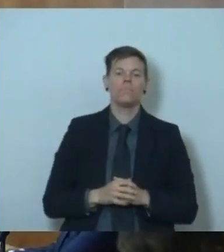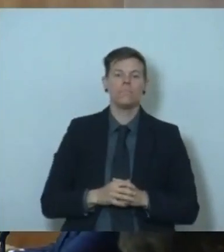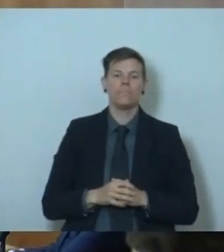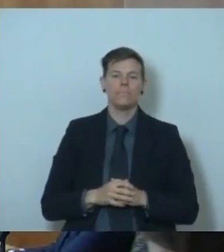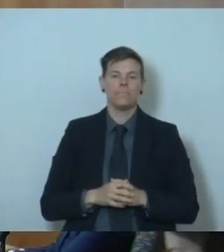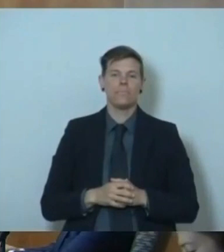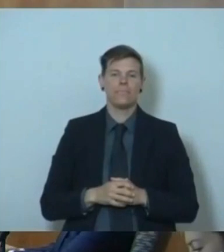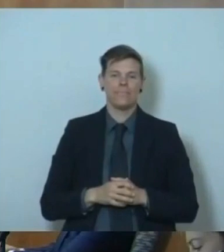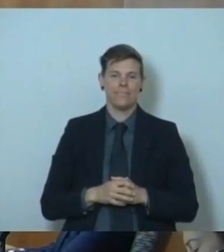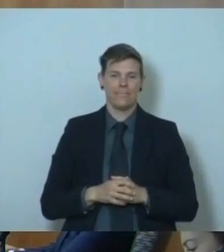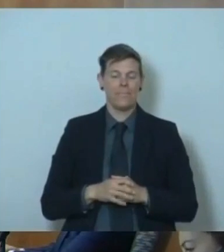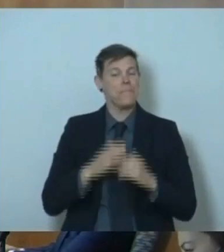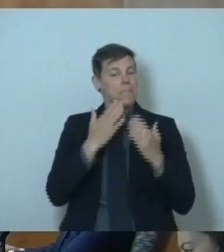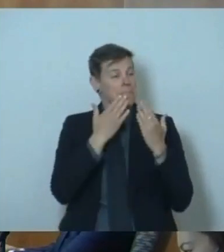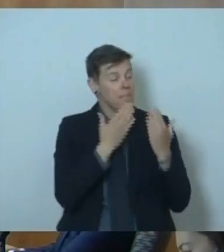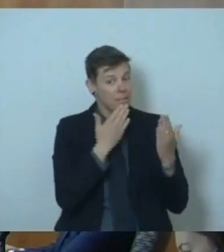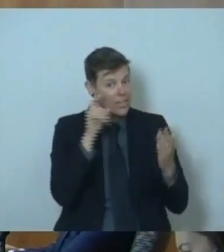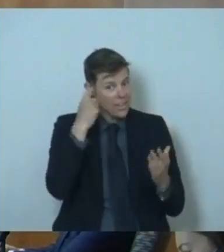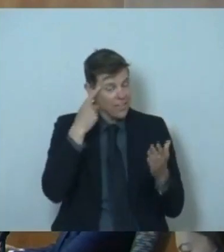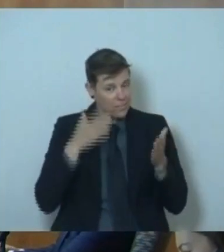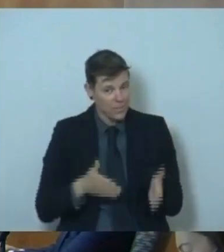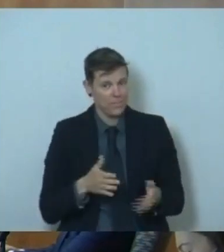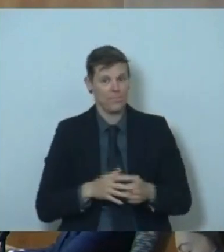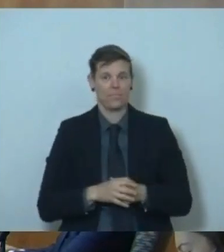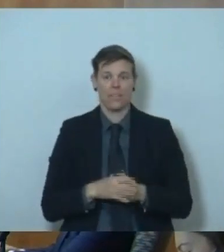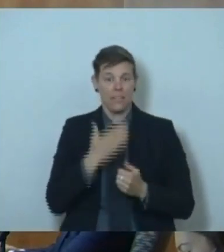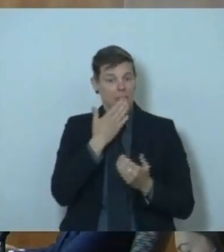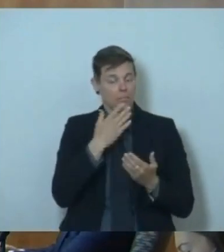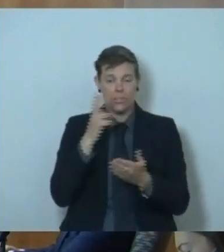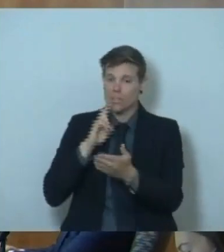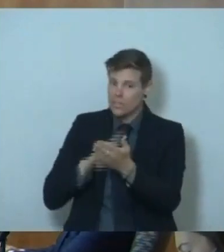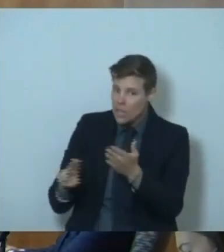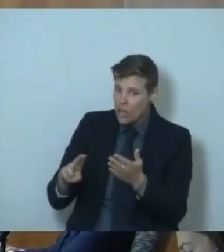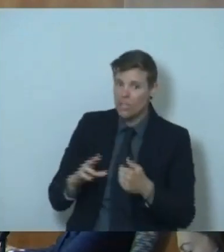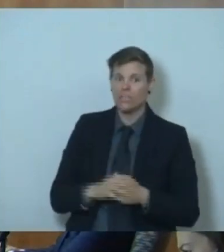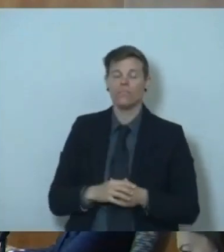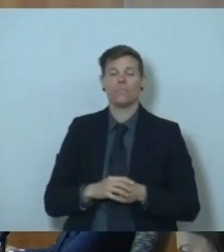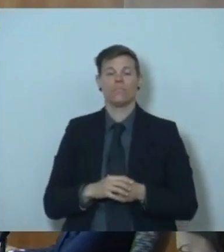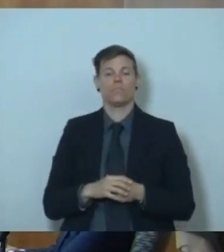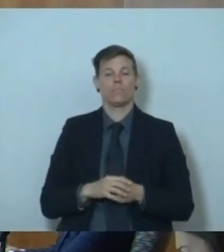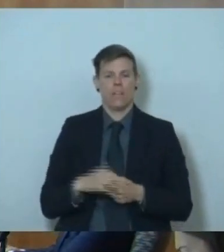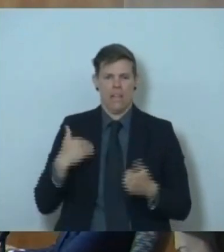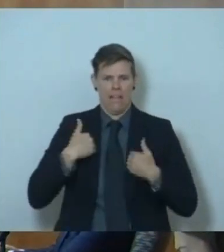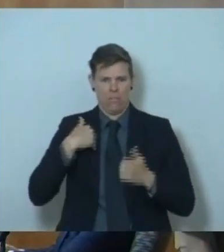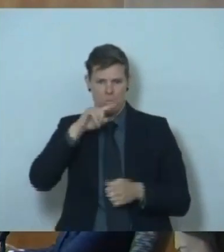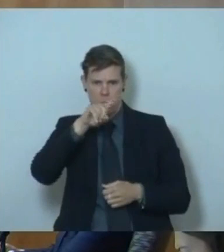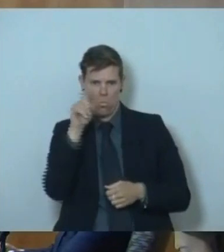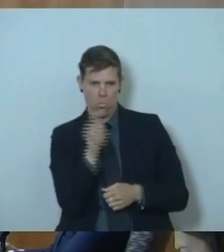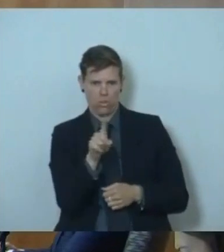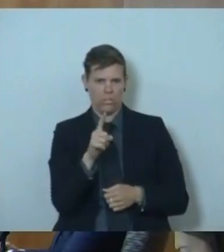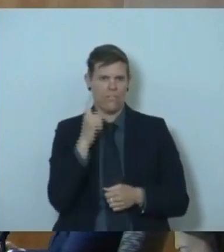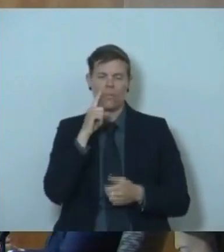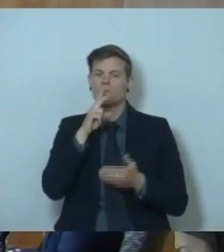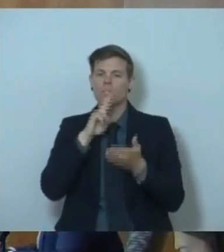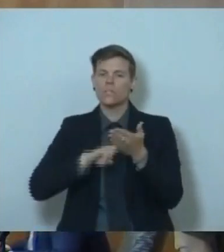Governor and secretaries. I actually have a question for Secretary Scrace today. This regards